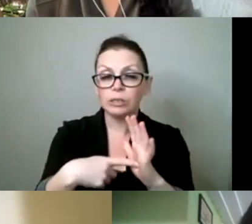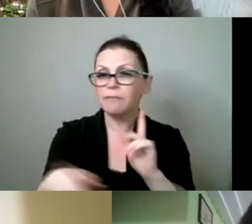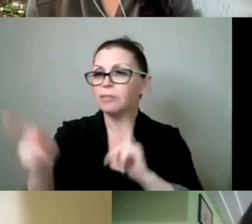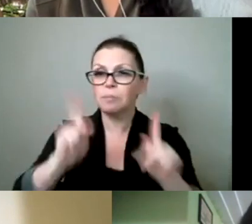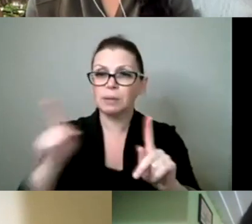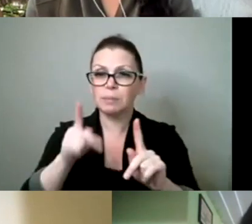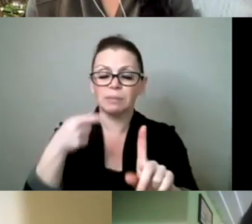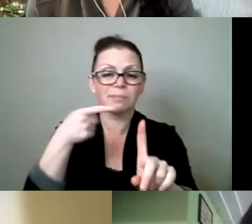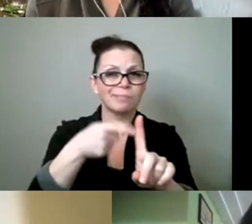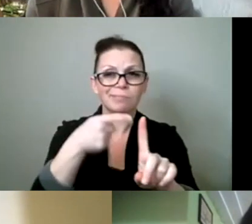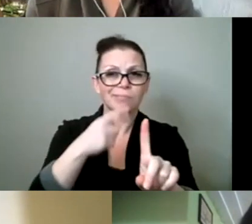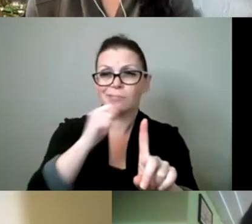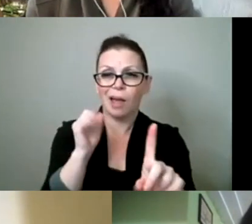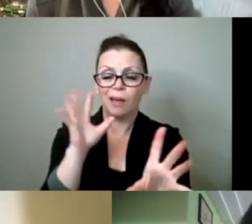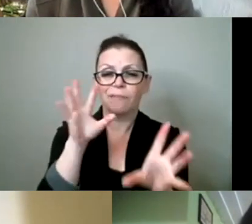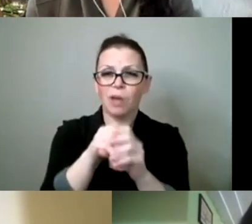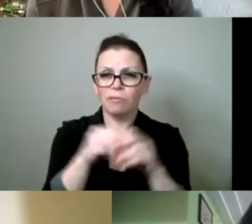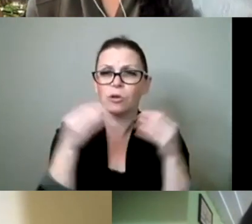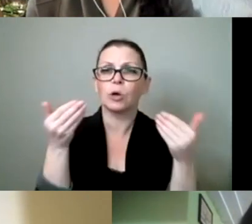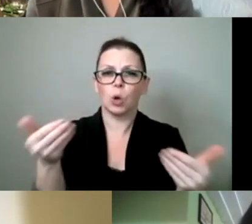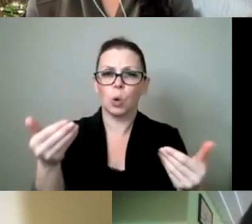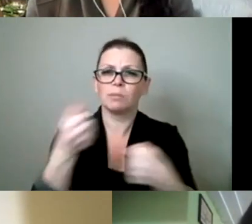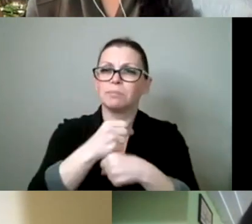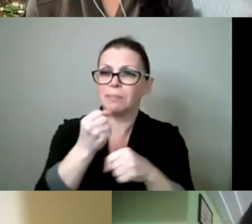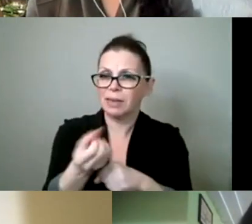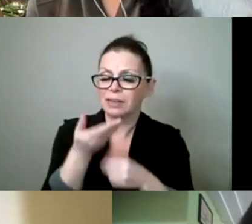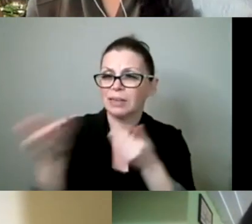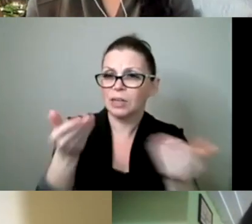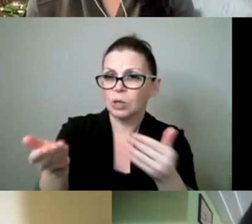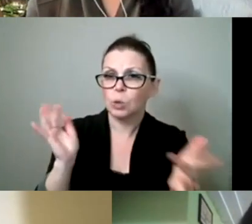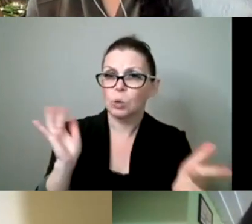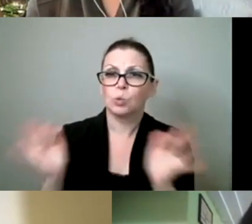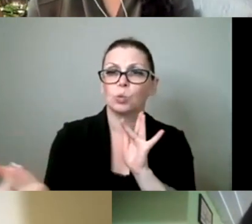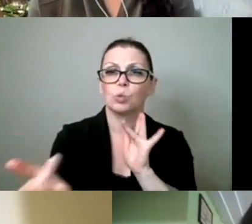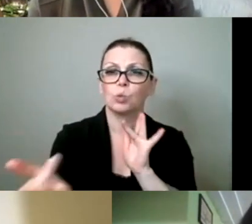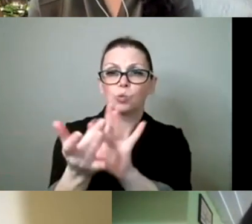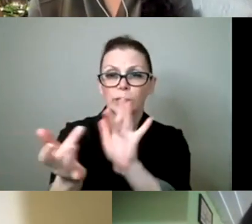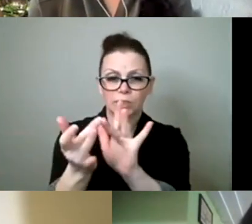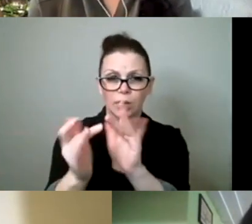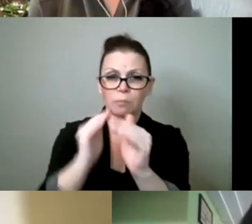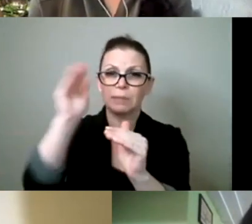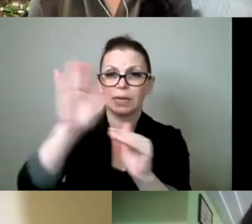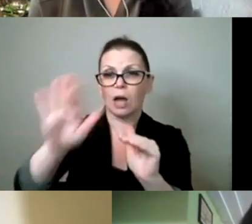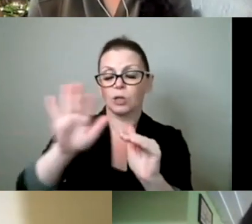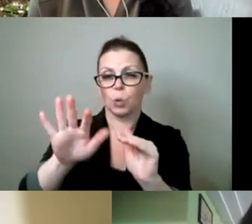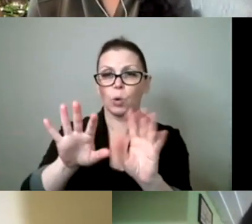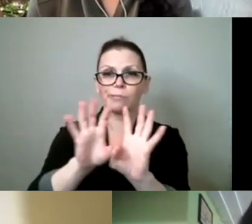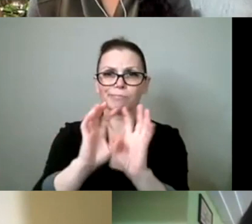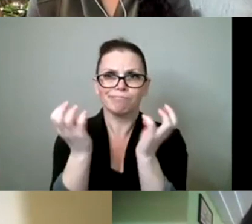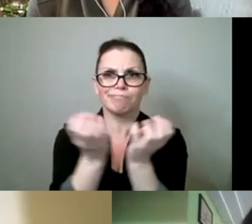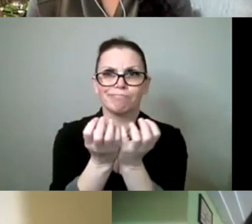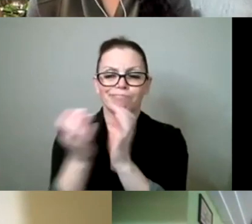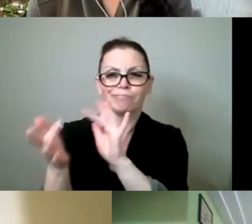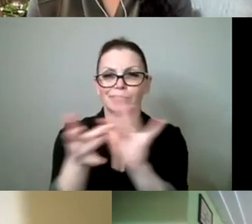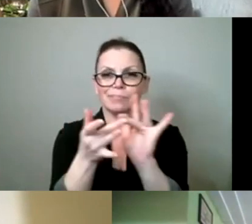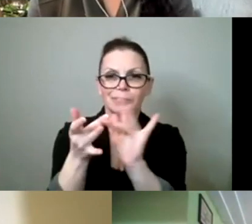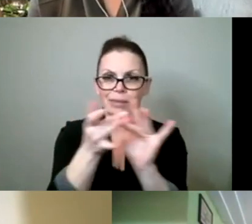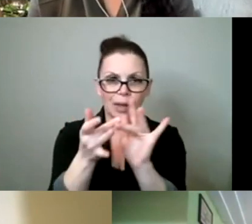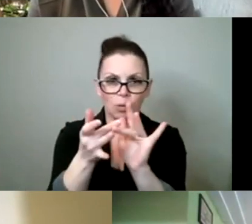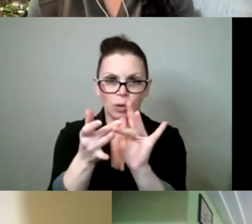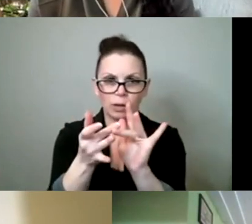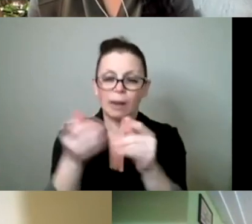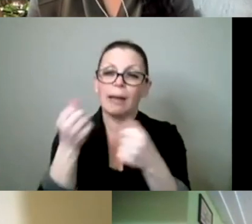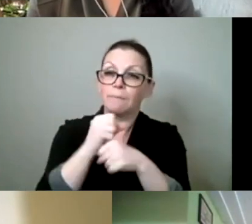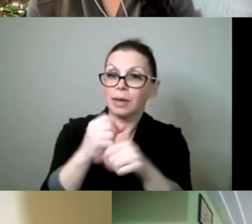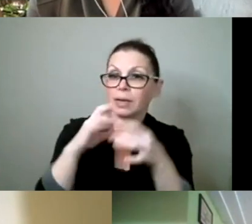involved ultimately, make those introductions, reach out and beyond your circle. And just like we're talking about, make those